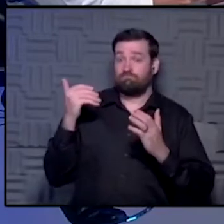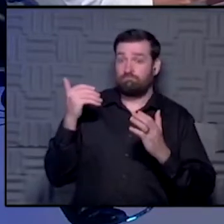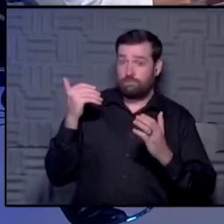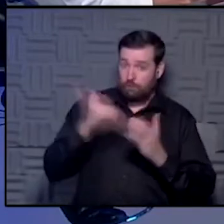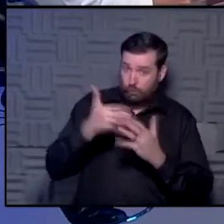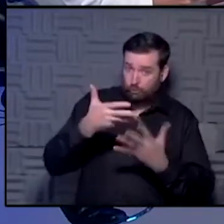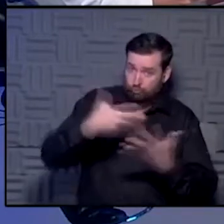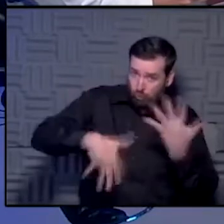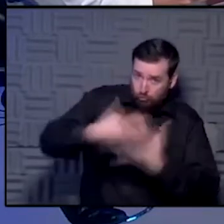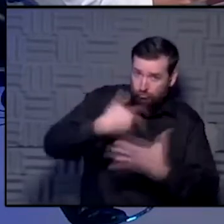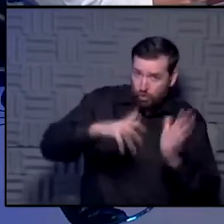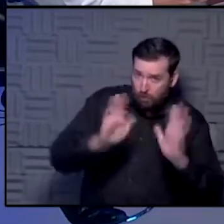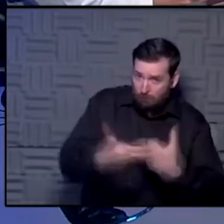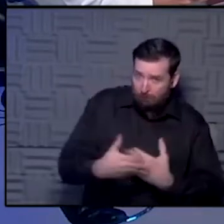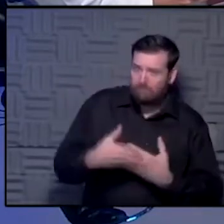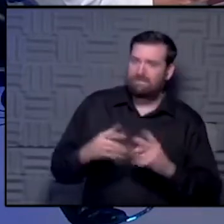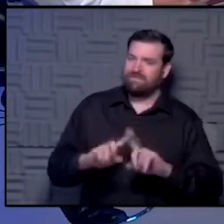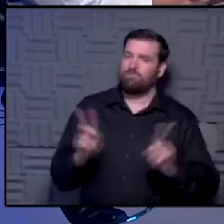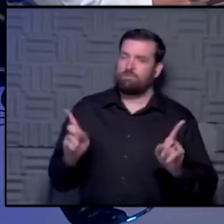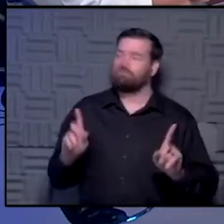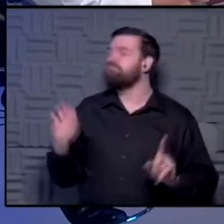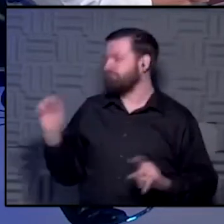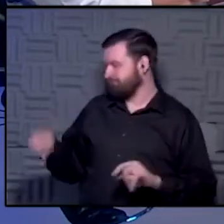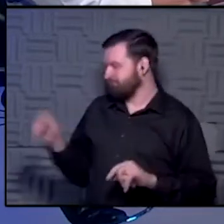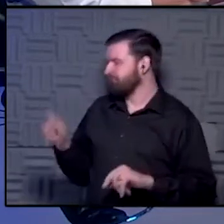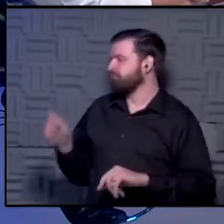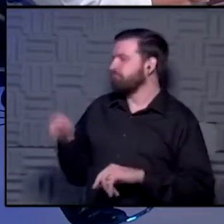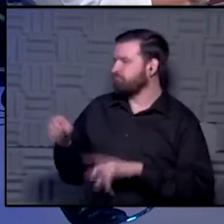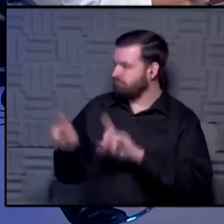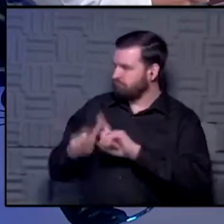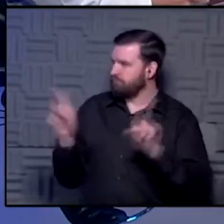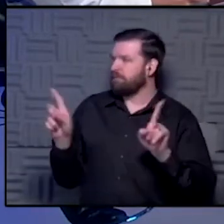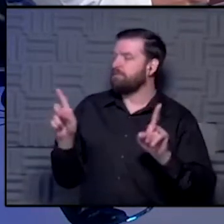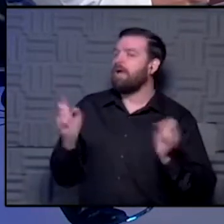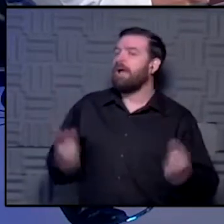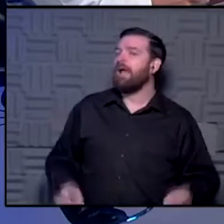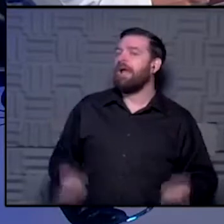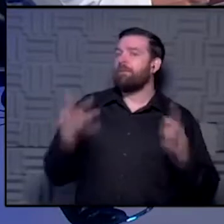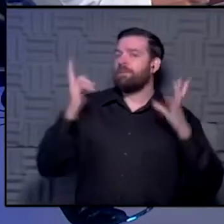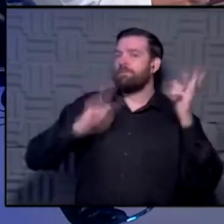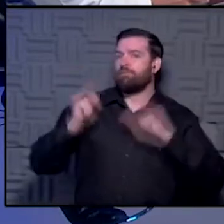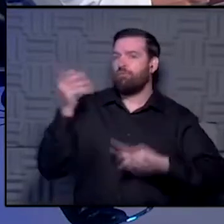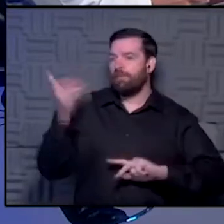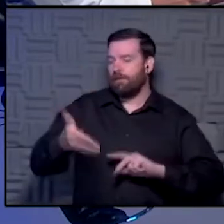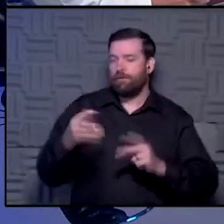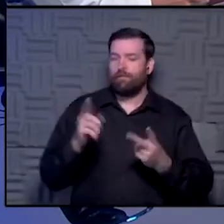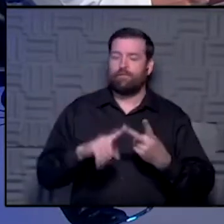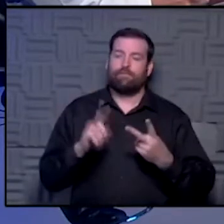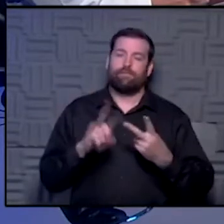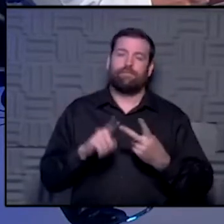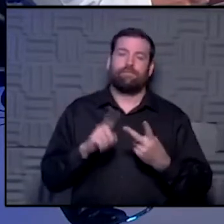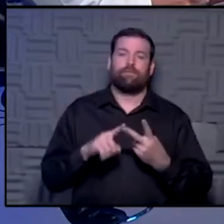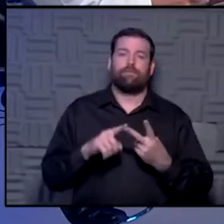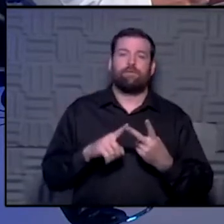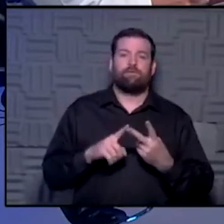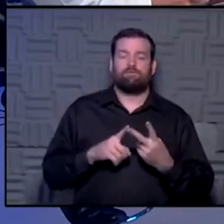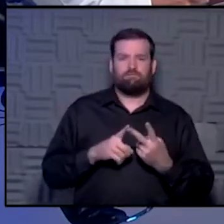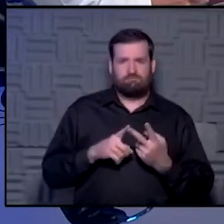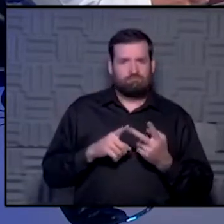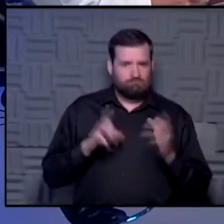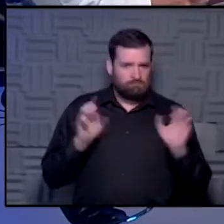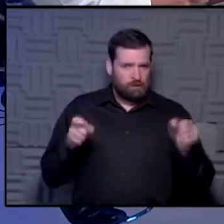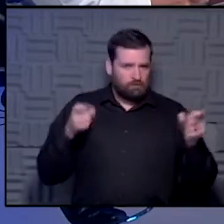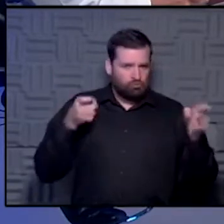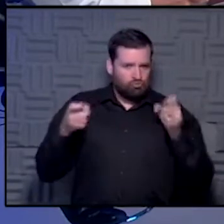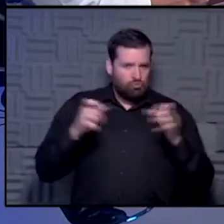that's a different story, Amanda. Yeah, I think it really depends on the how many other people are in the gym with you. What are the you can control